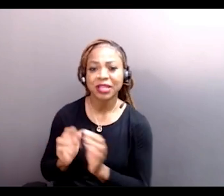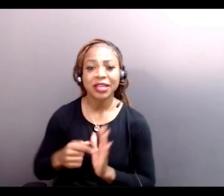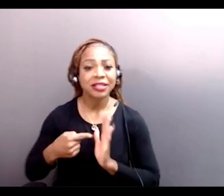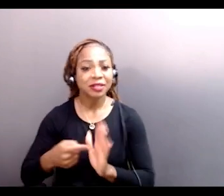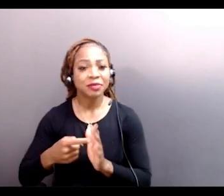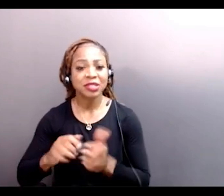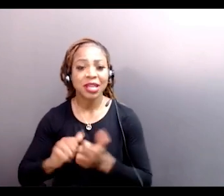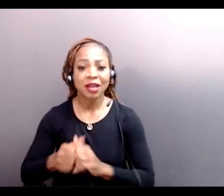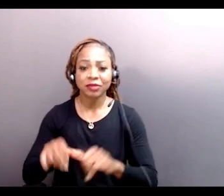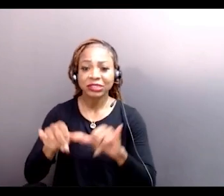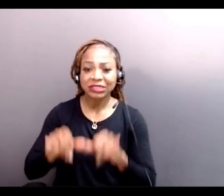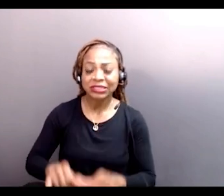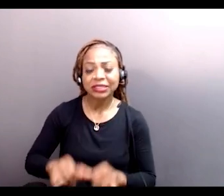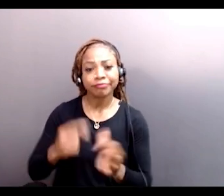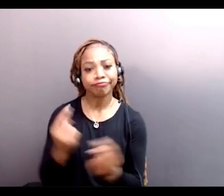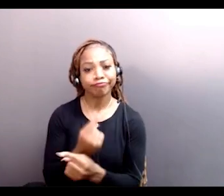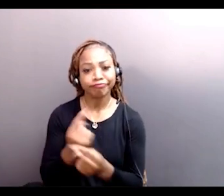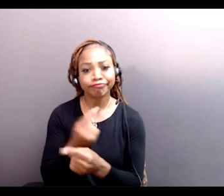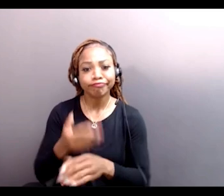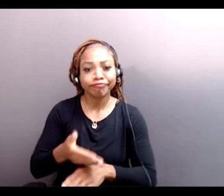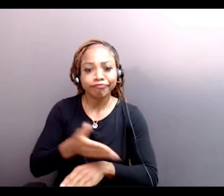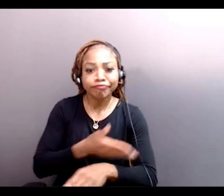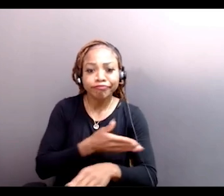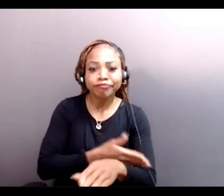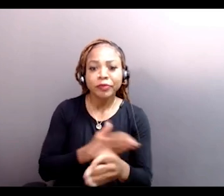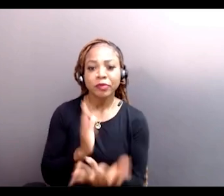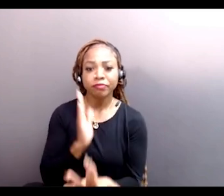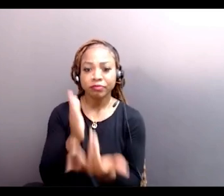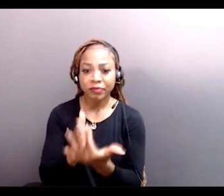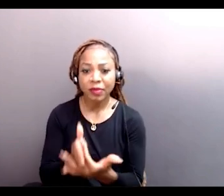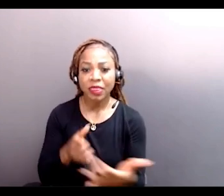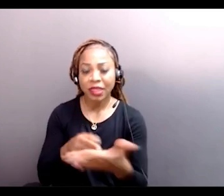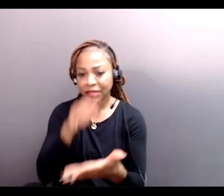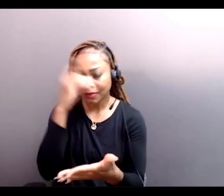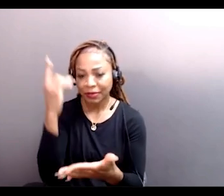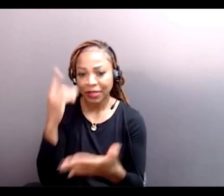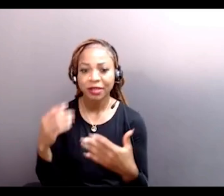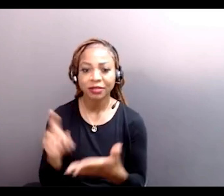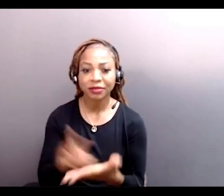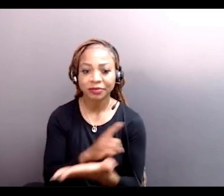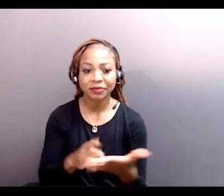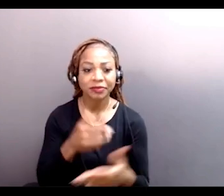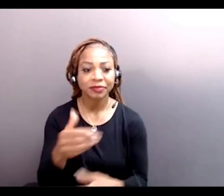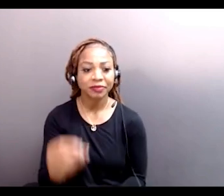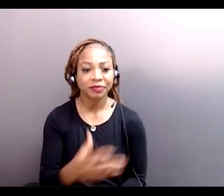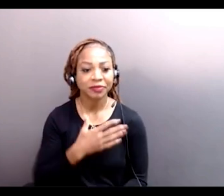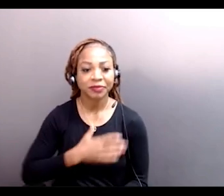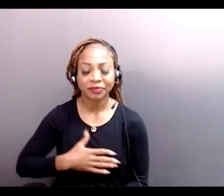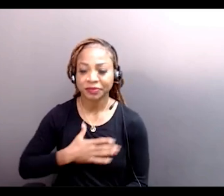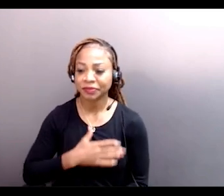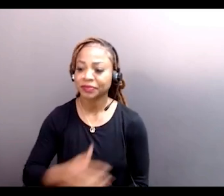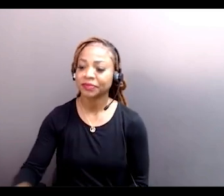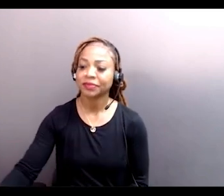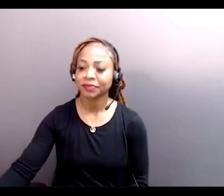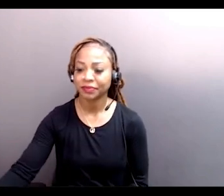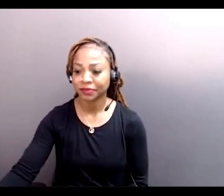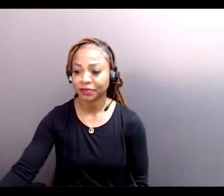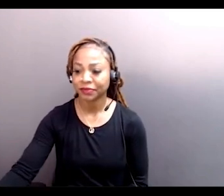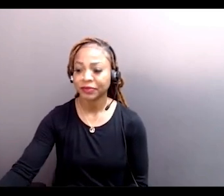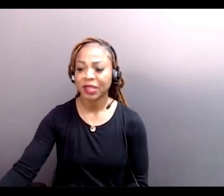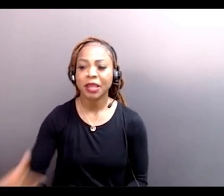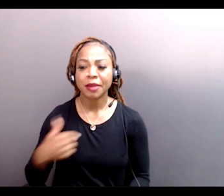getting it right to address structural anti-Black racism? The next slide, please. I mentioned these in our